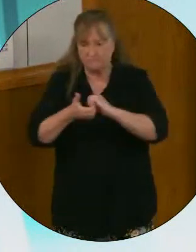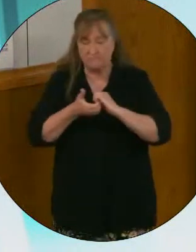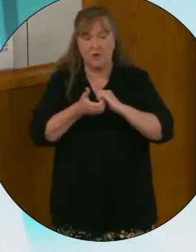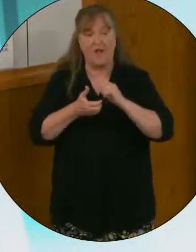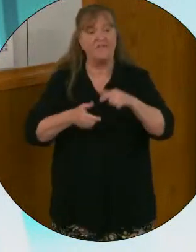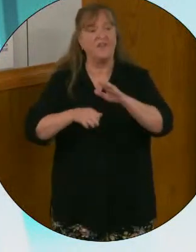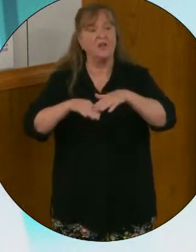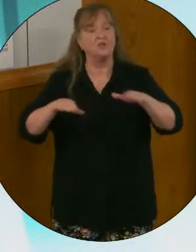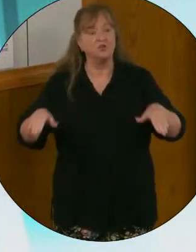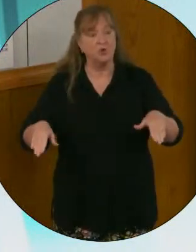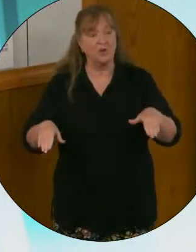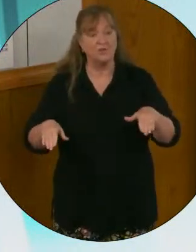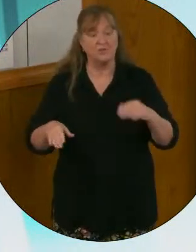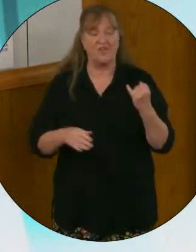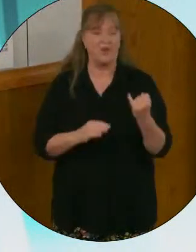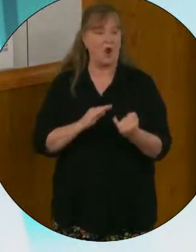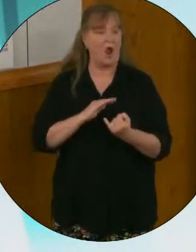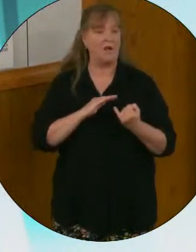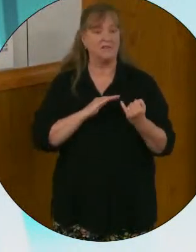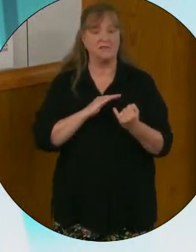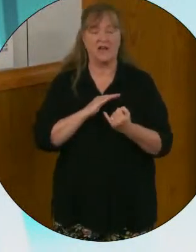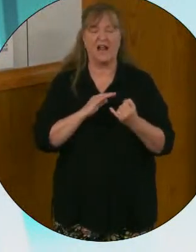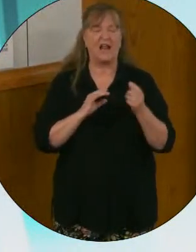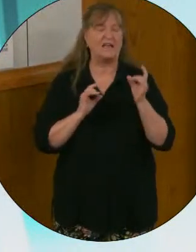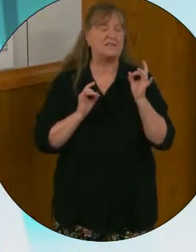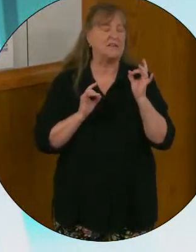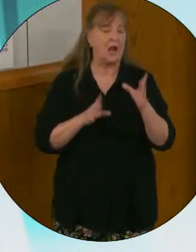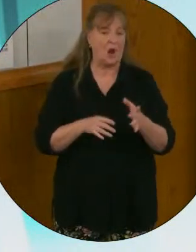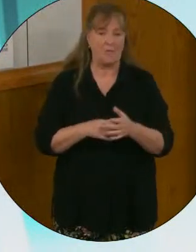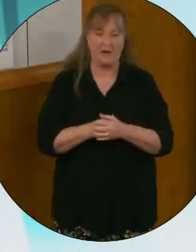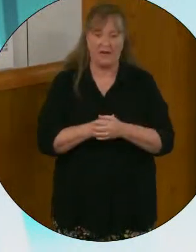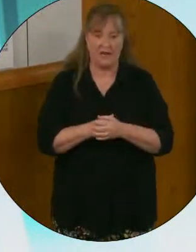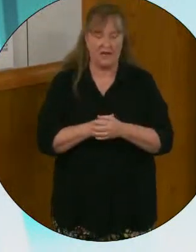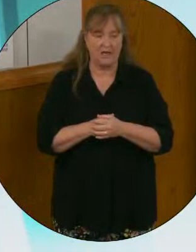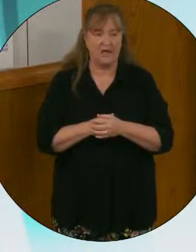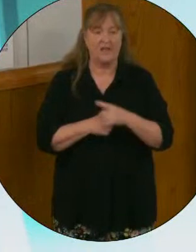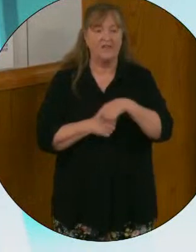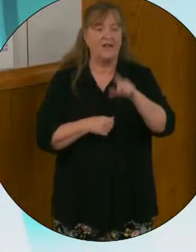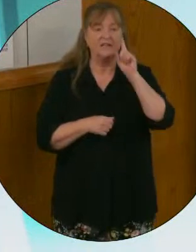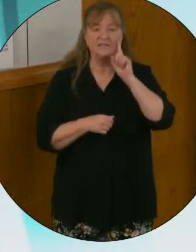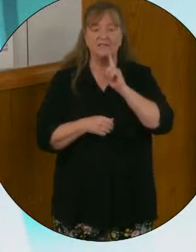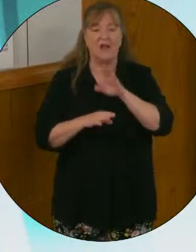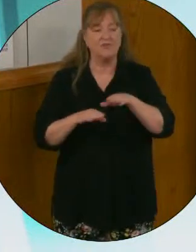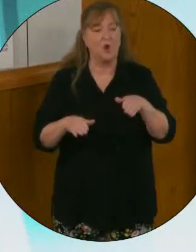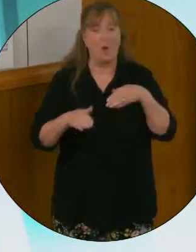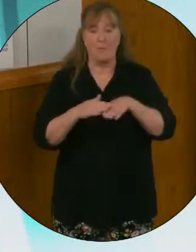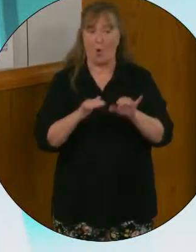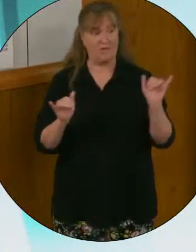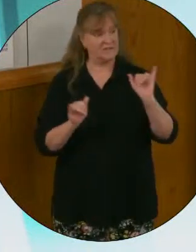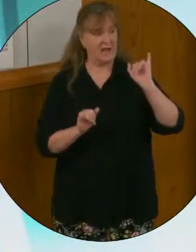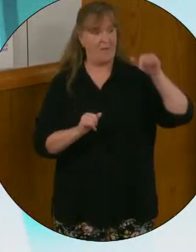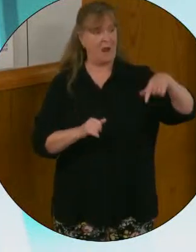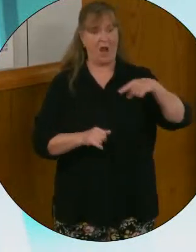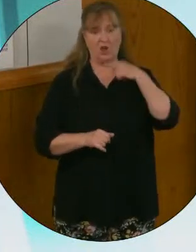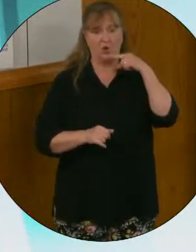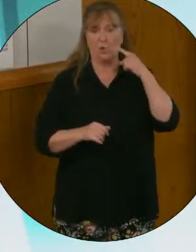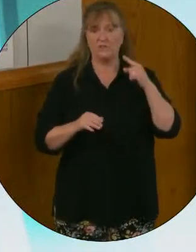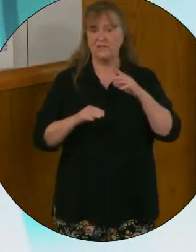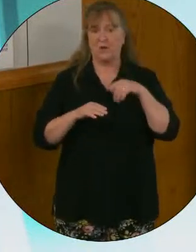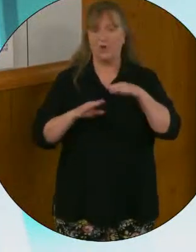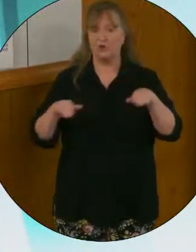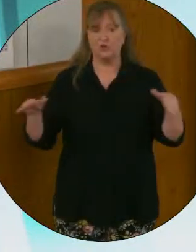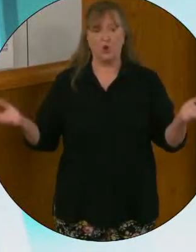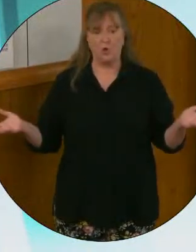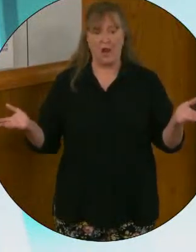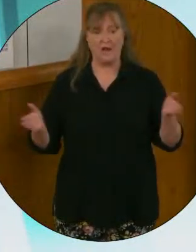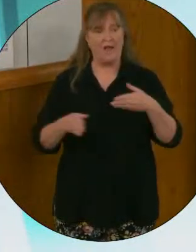These children end up in isolation terribly. These deaf children are born with the same IQ as hearing children, and